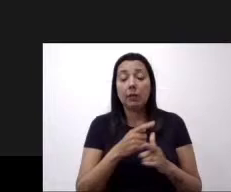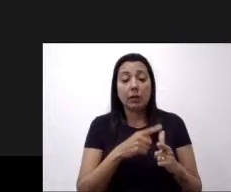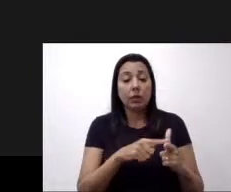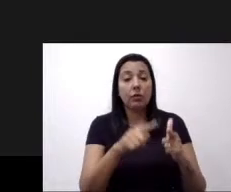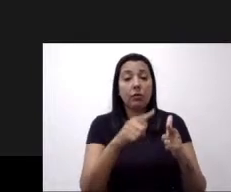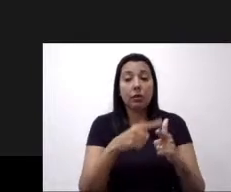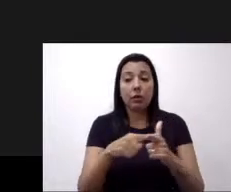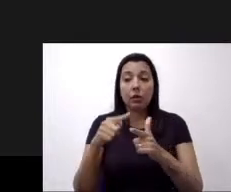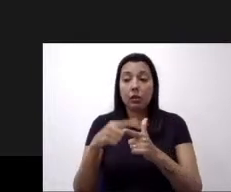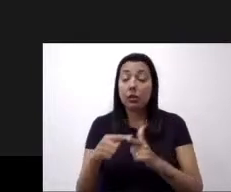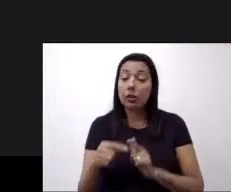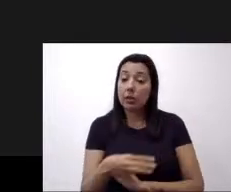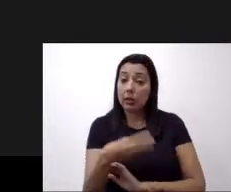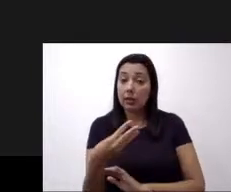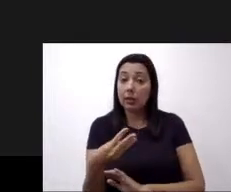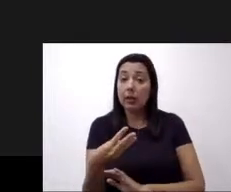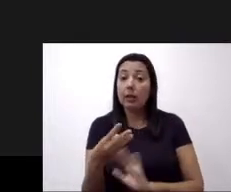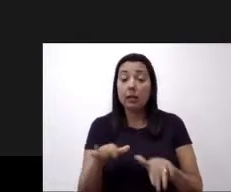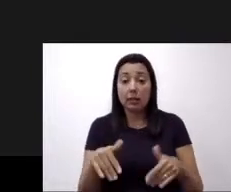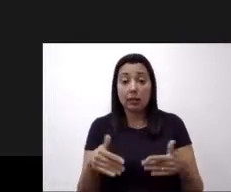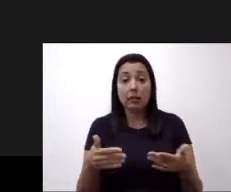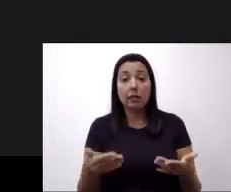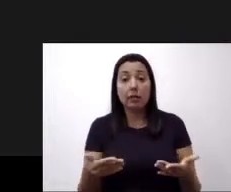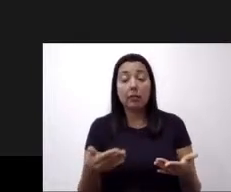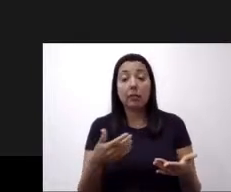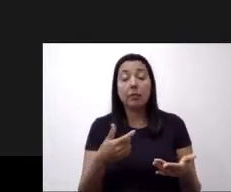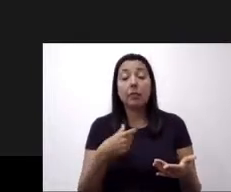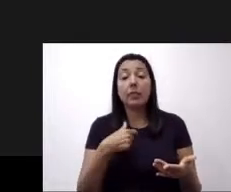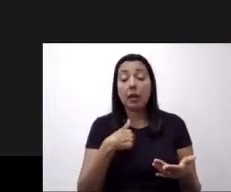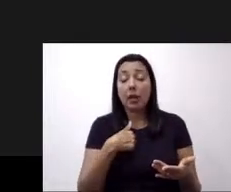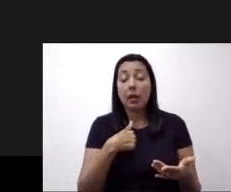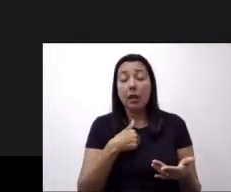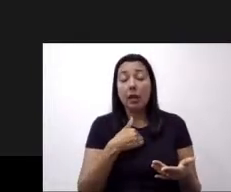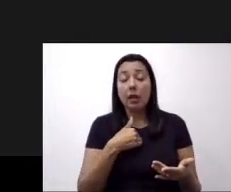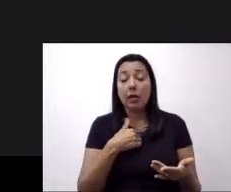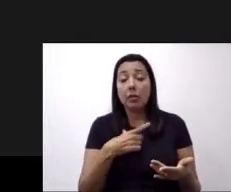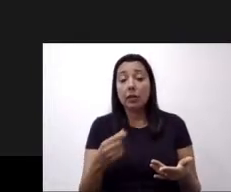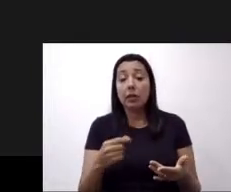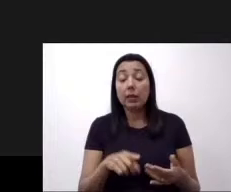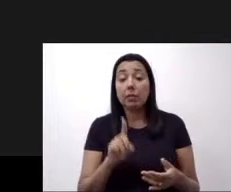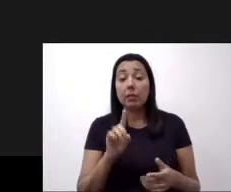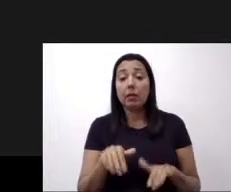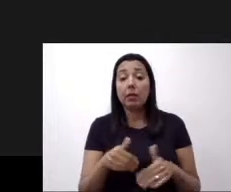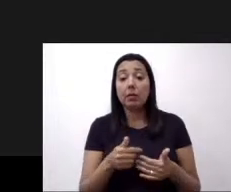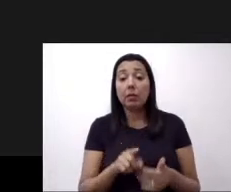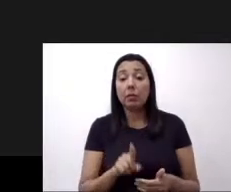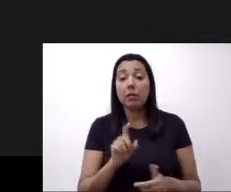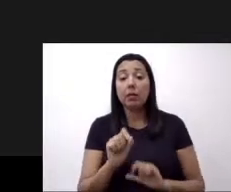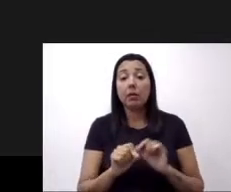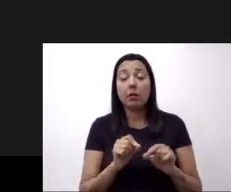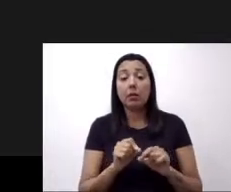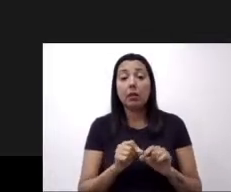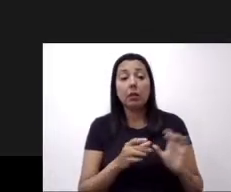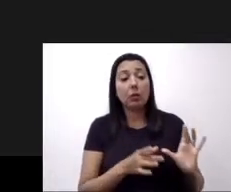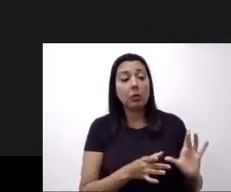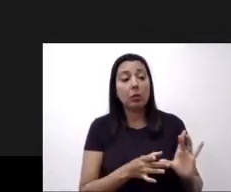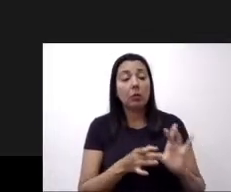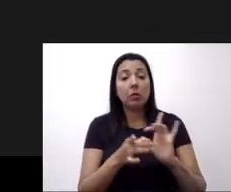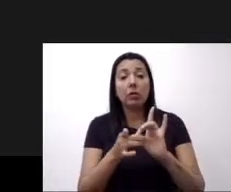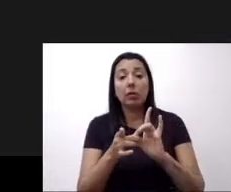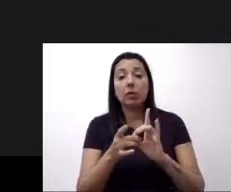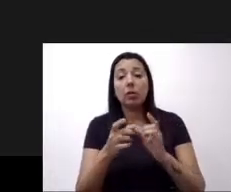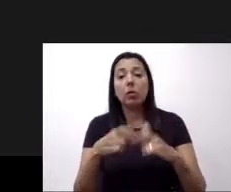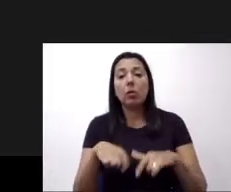I'm coming now to the first part. The first part deals with the context in which research about gender and